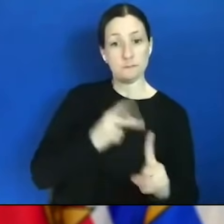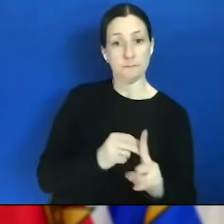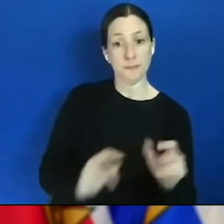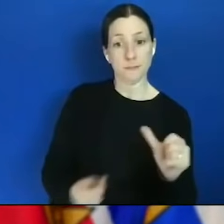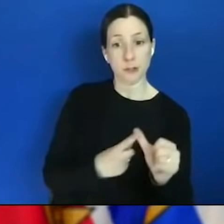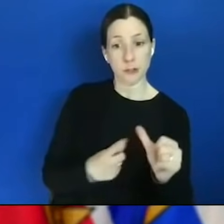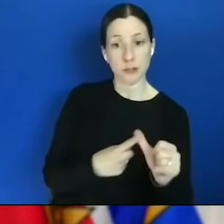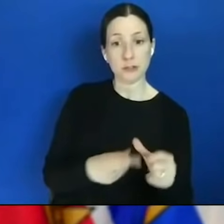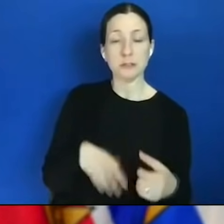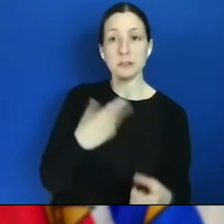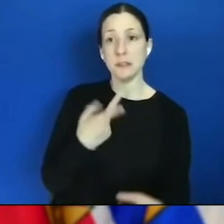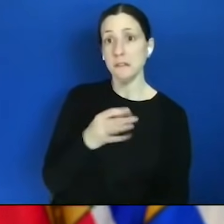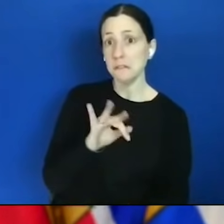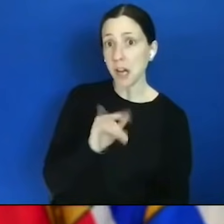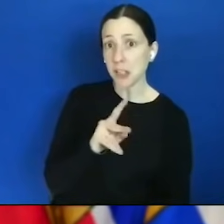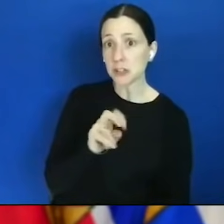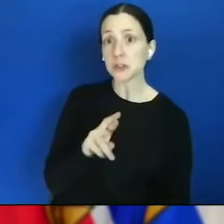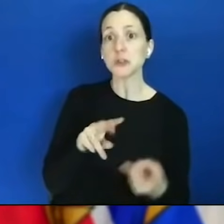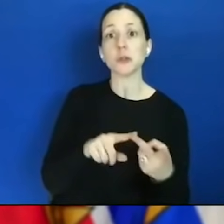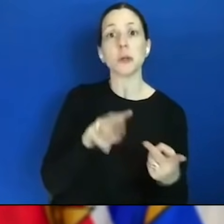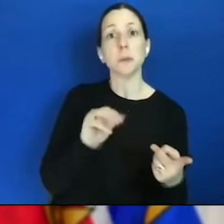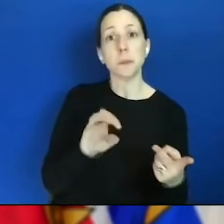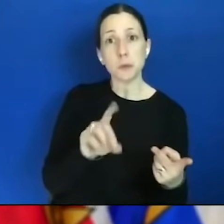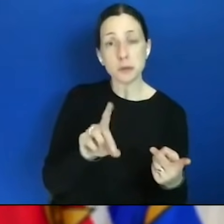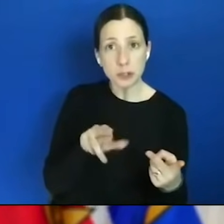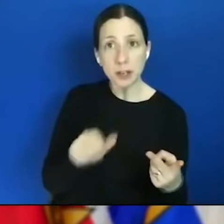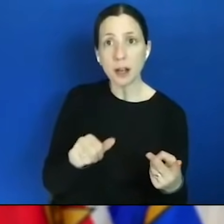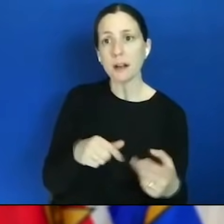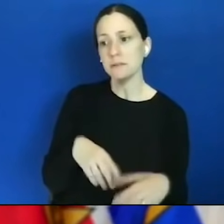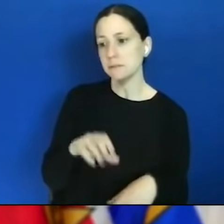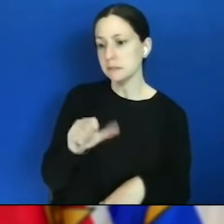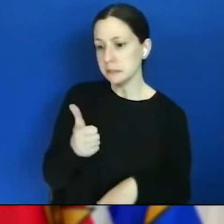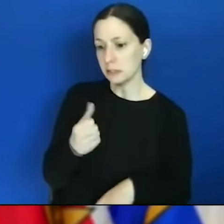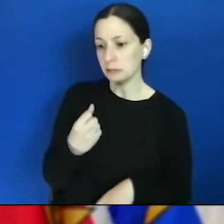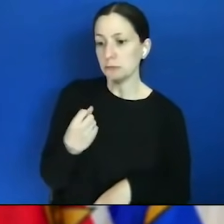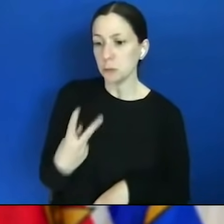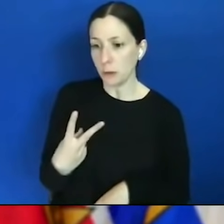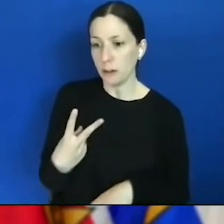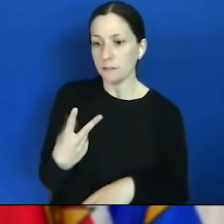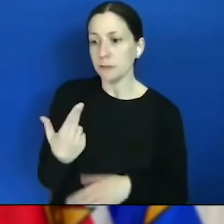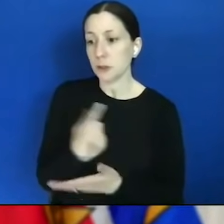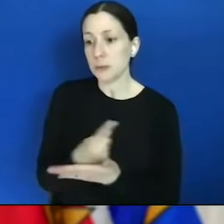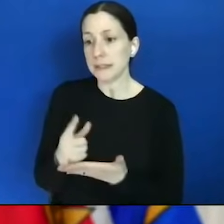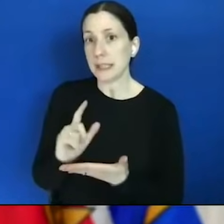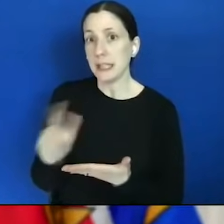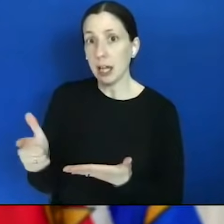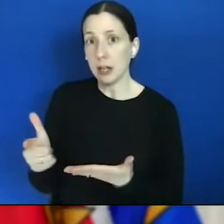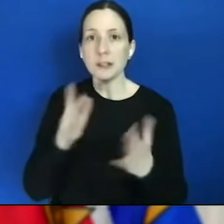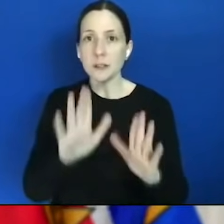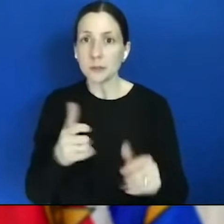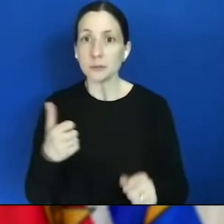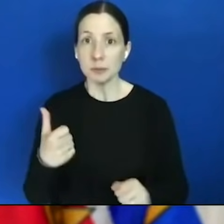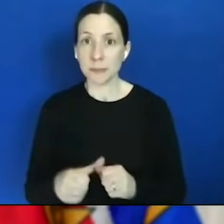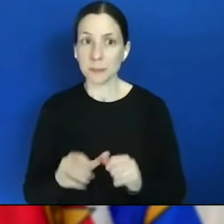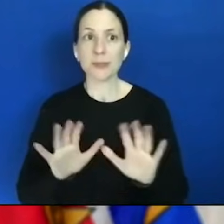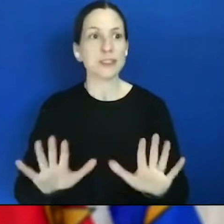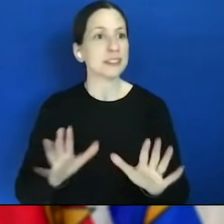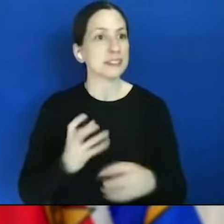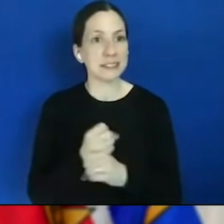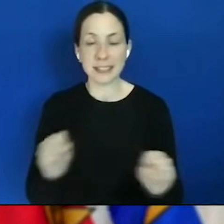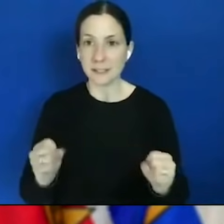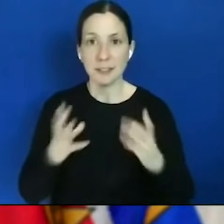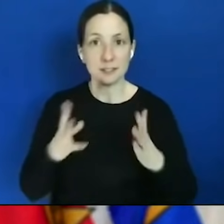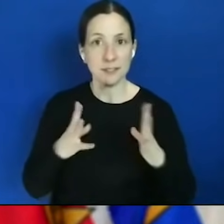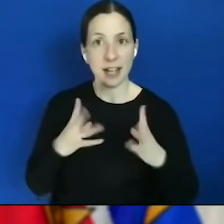their initial dose of either Pfizer or Moderna. And I want to reassure you that that is safe, and it gives your body's immune system time